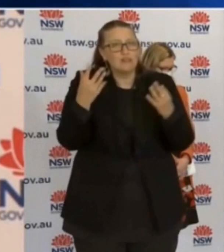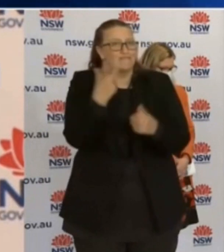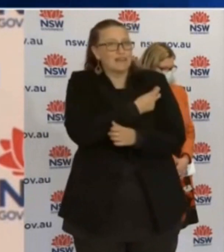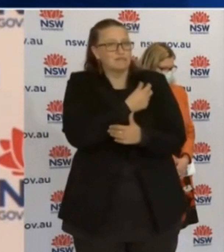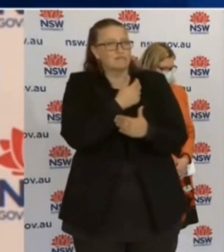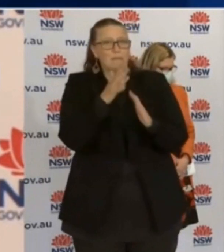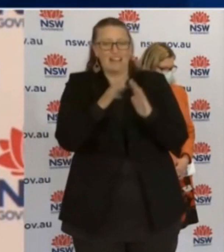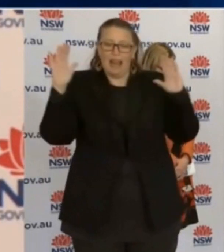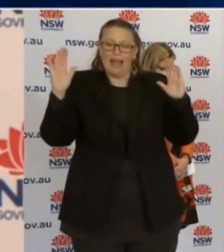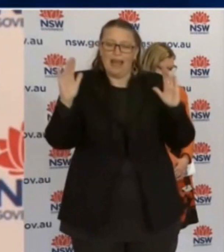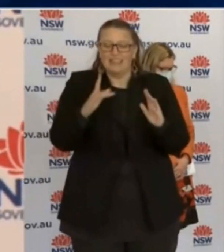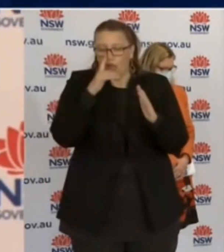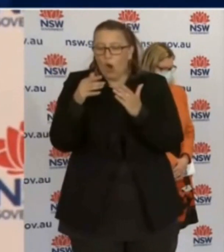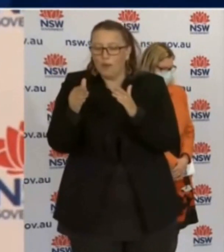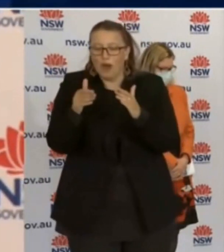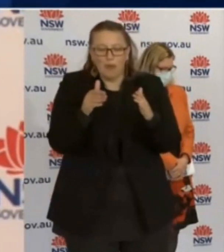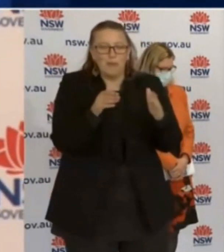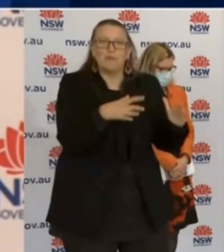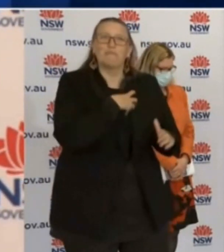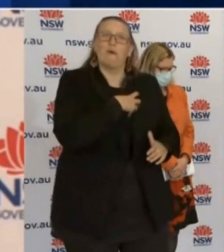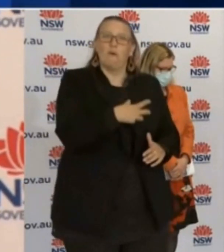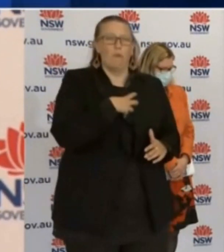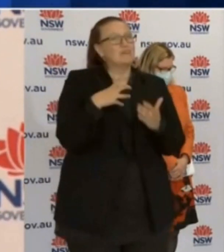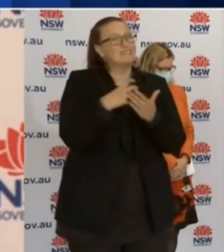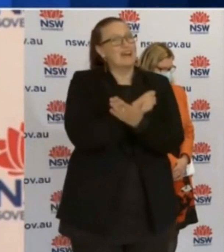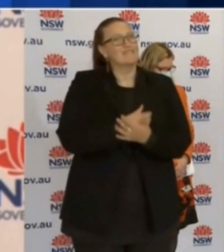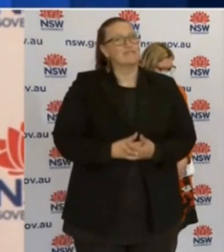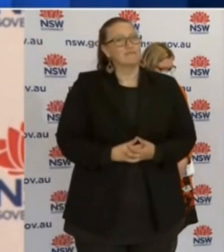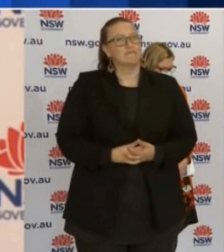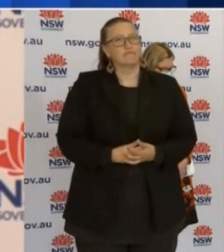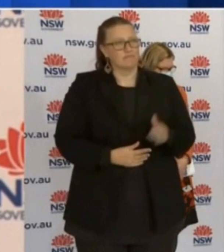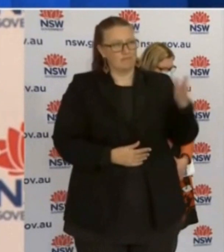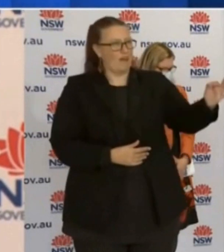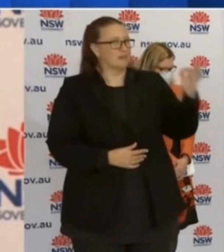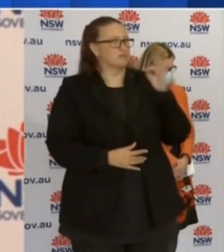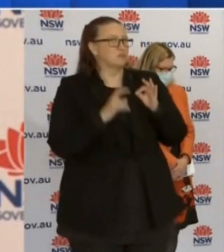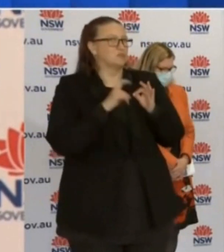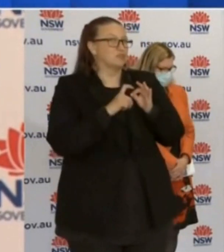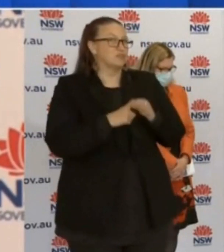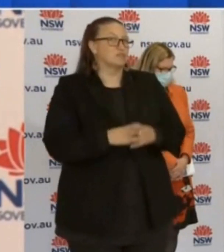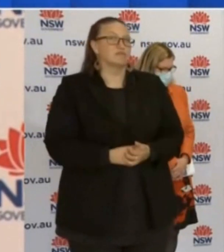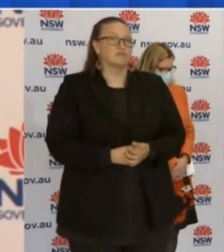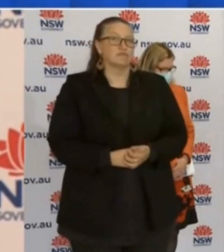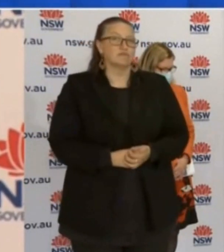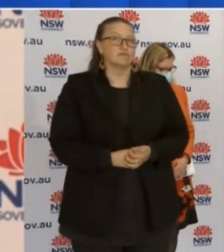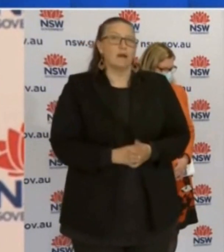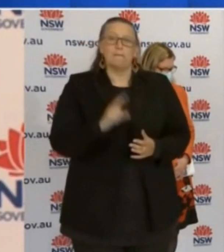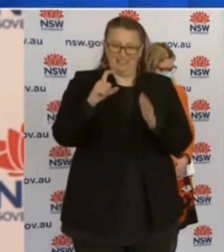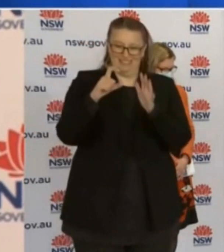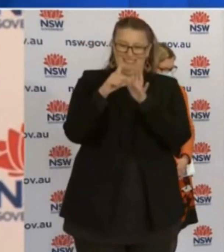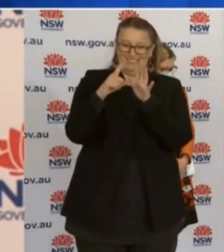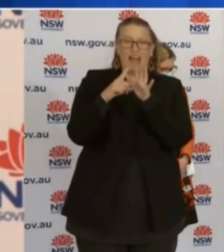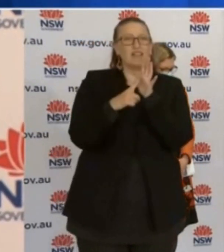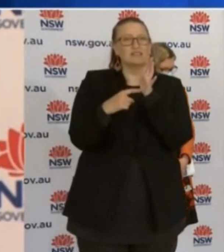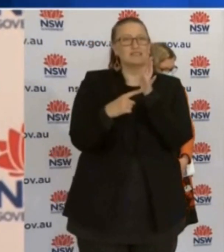occurring now. With that much Delta in the community, I suppose the question is, without offset, any decision you might make around what the vaccination rates are, because there's still a